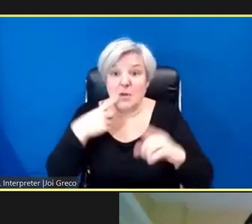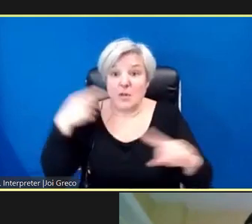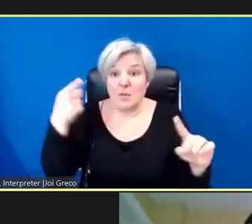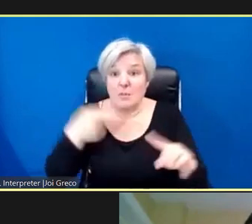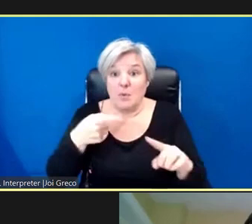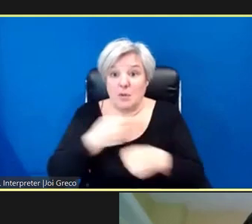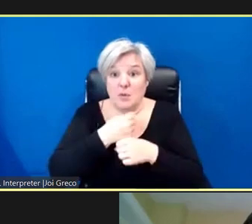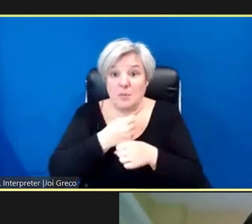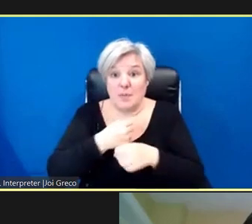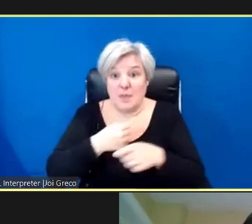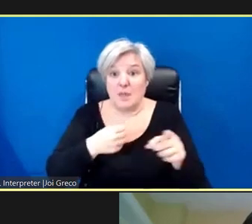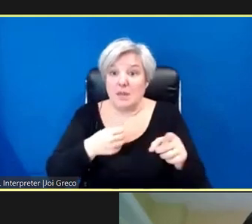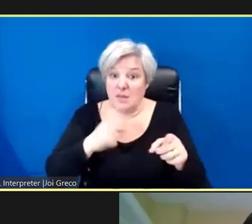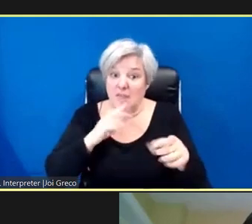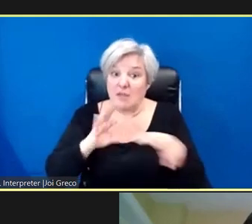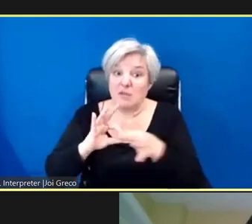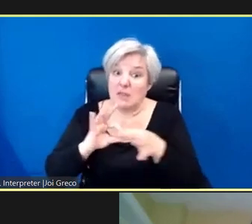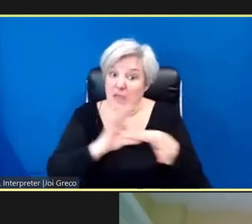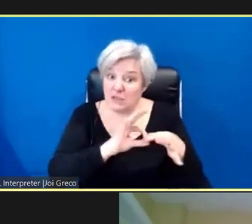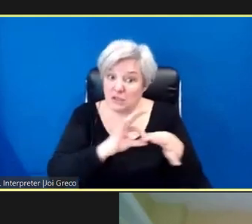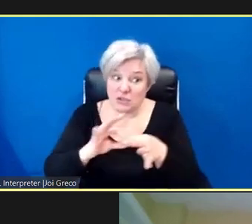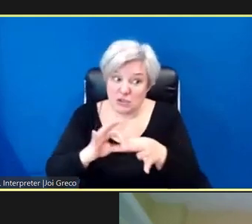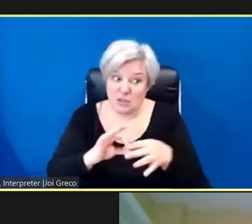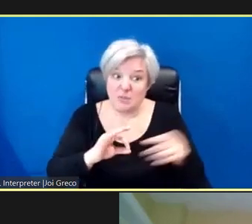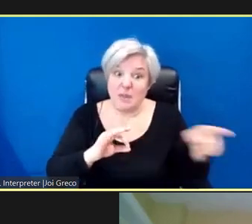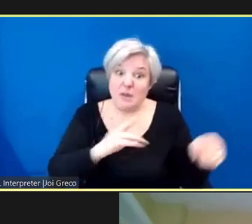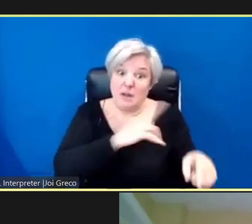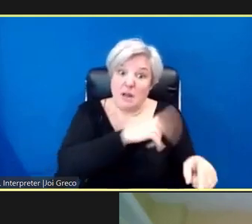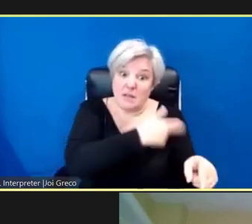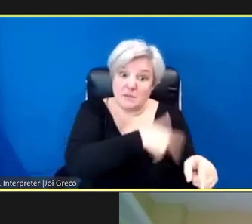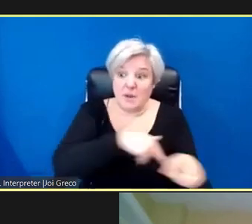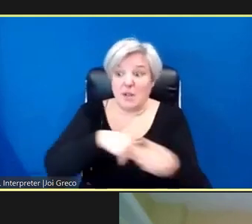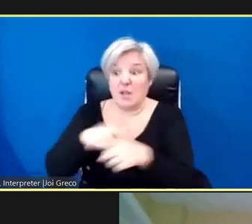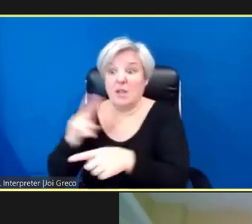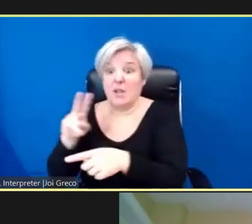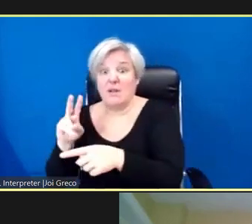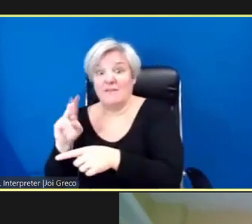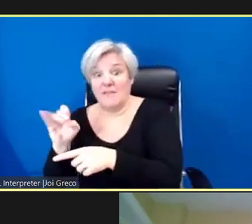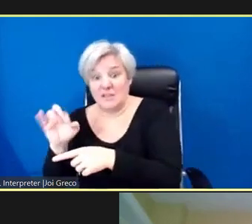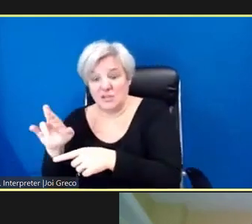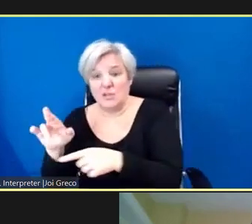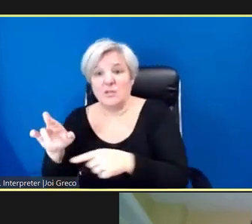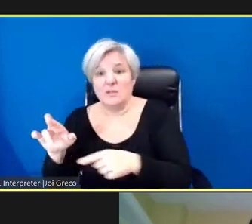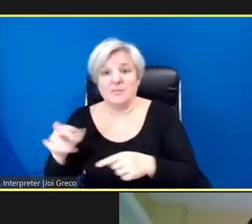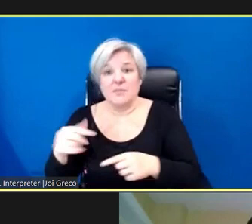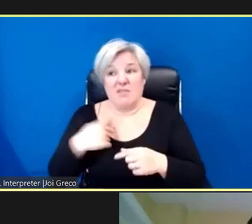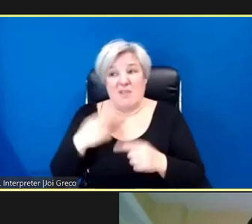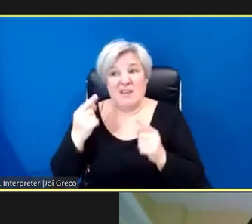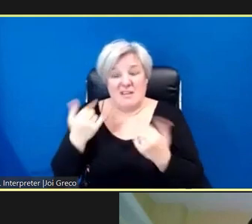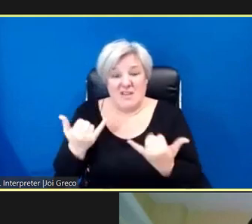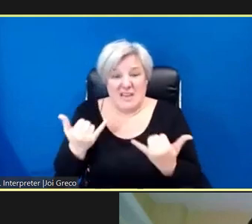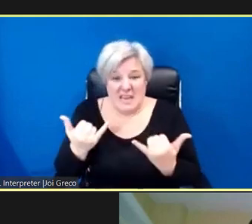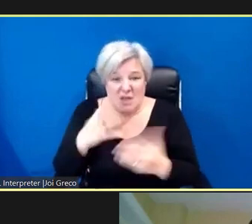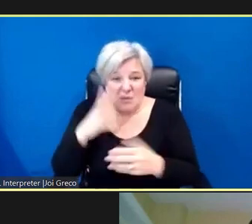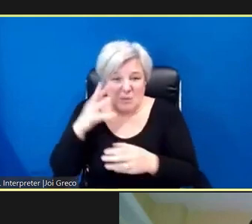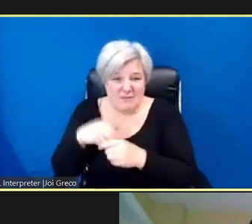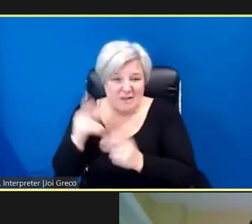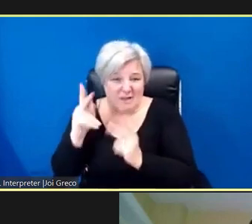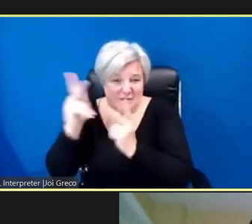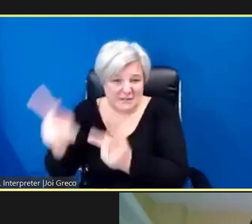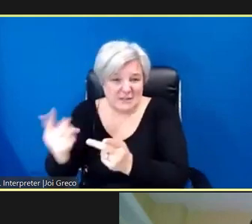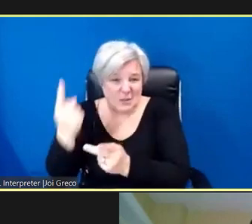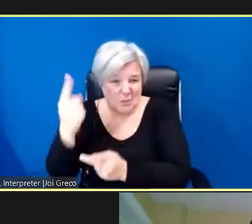in regards to that relationship actually reminded me of the facility that we're doing a site visit right now, where it